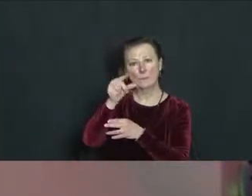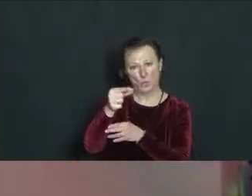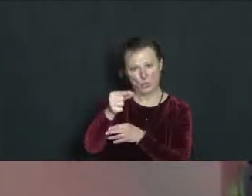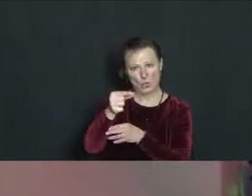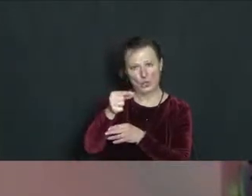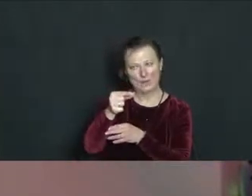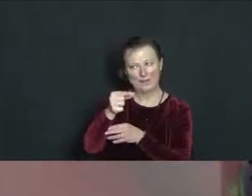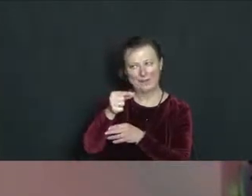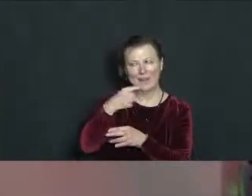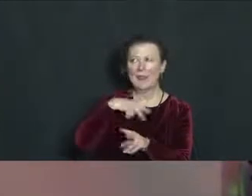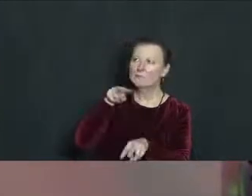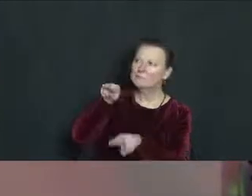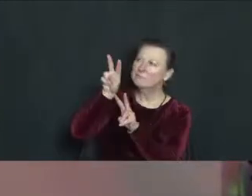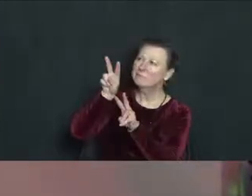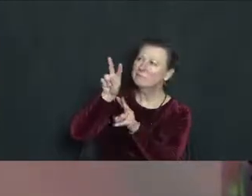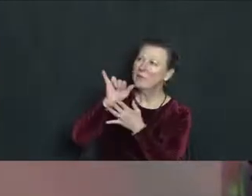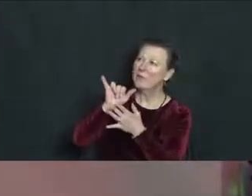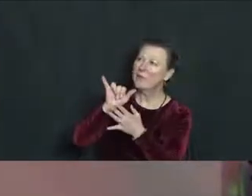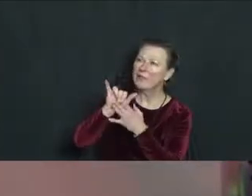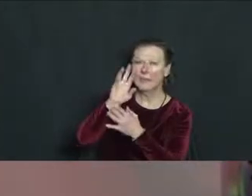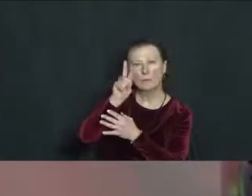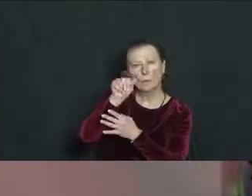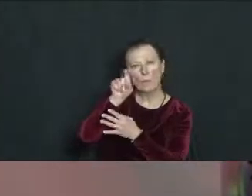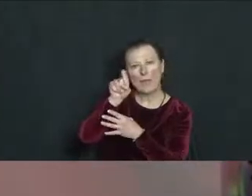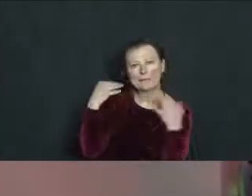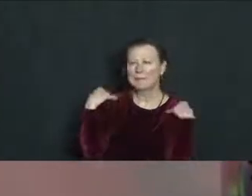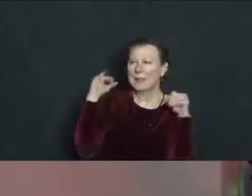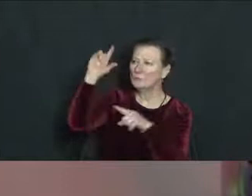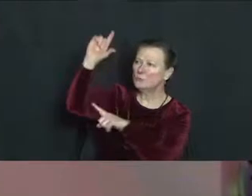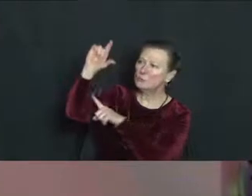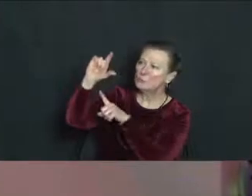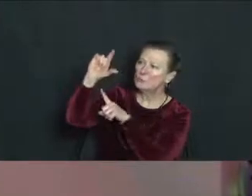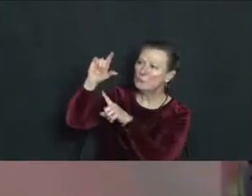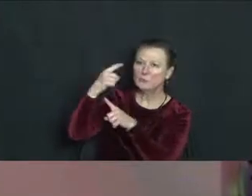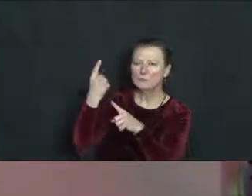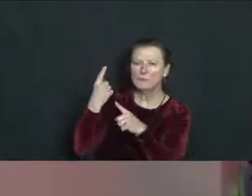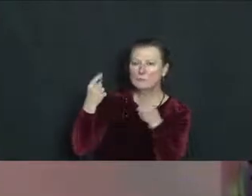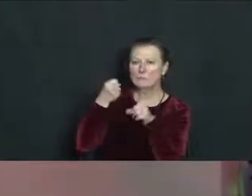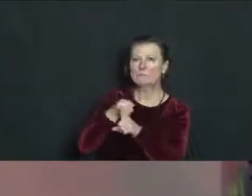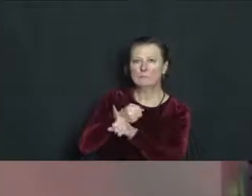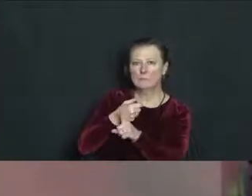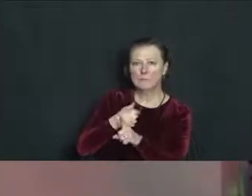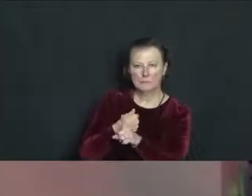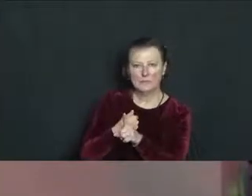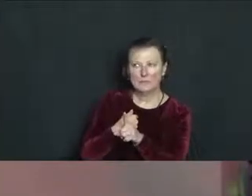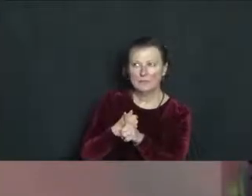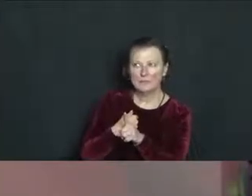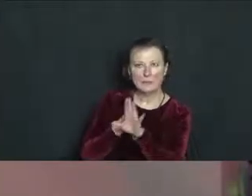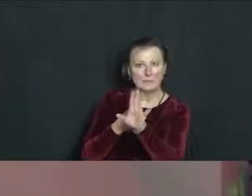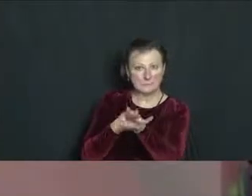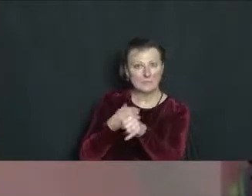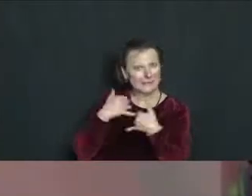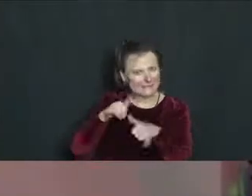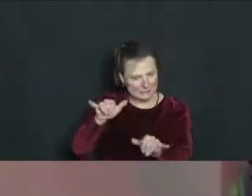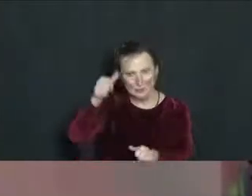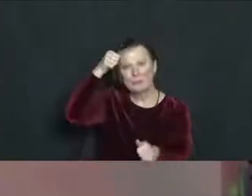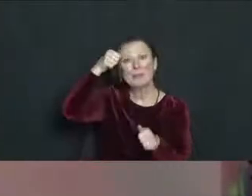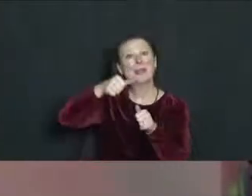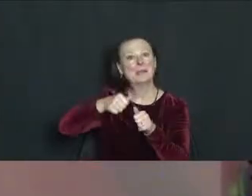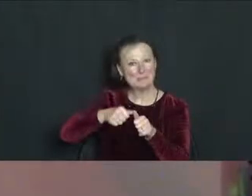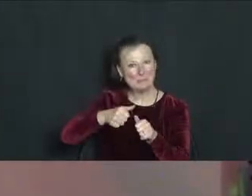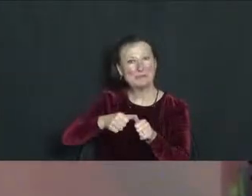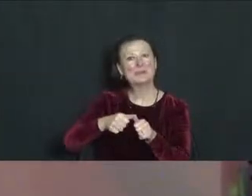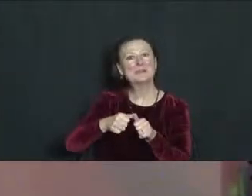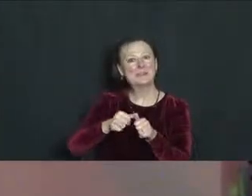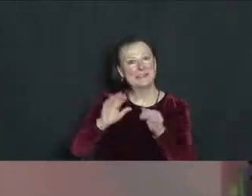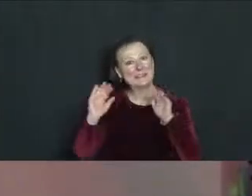And as I gazed up at this wax angel, something happened to me. I still remember it. It's perhaps